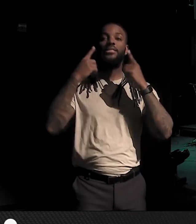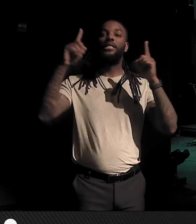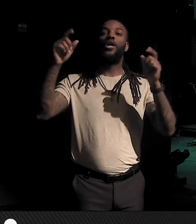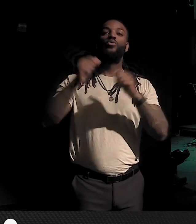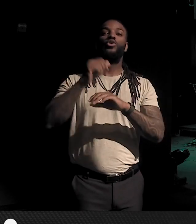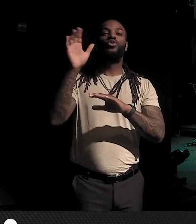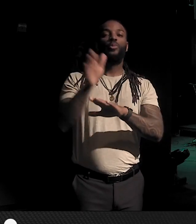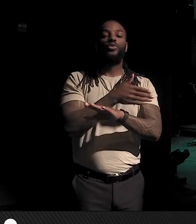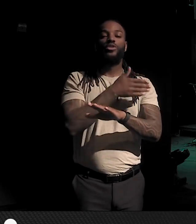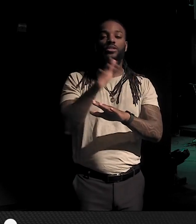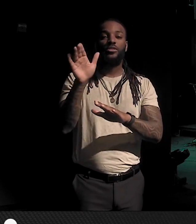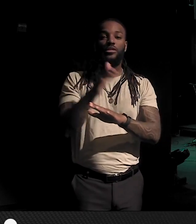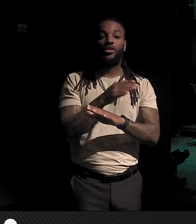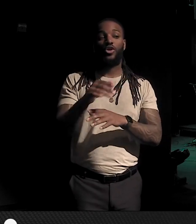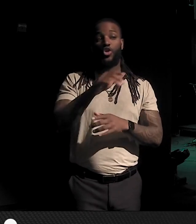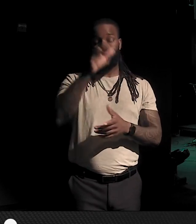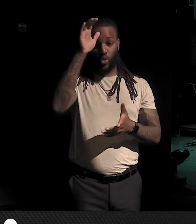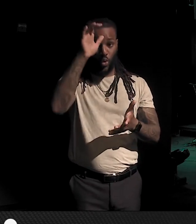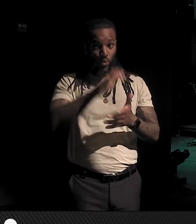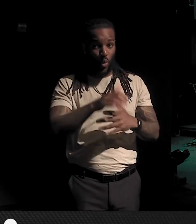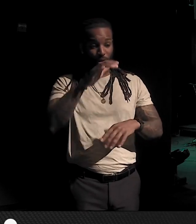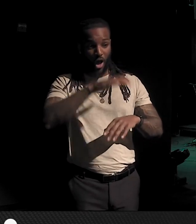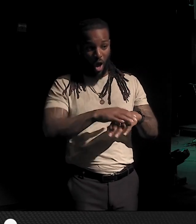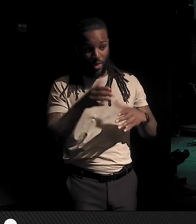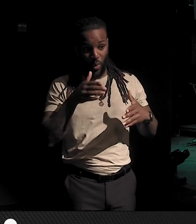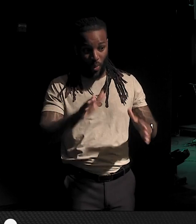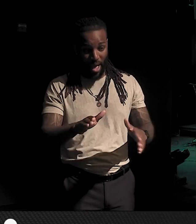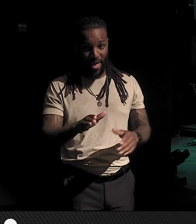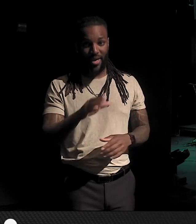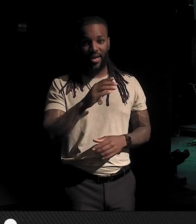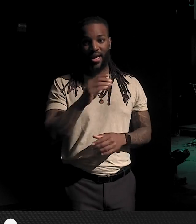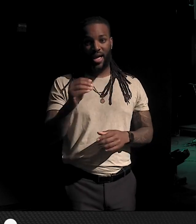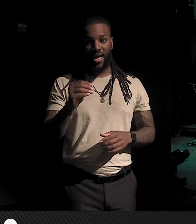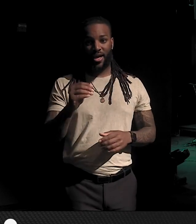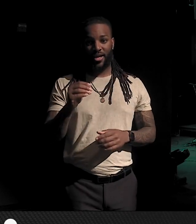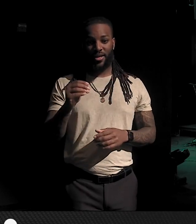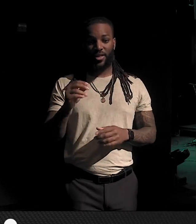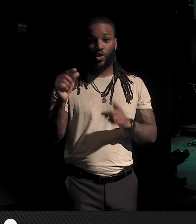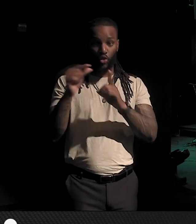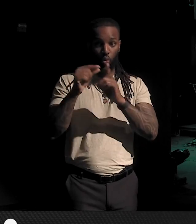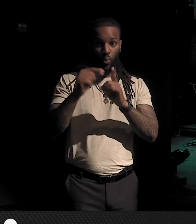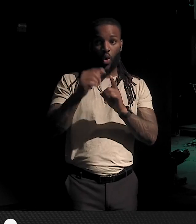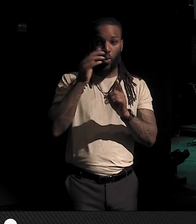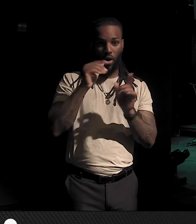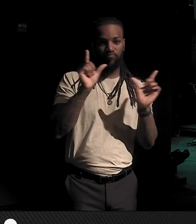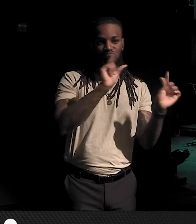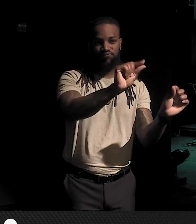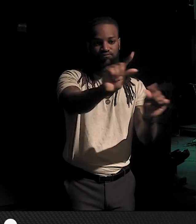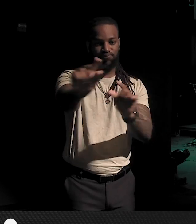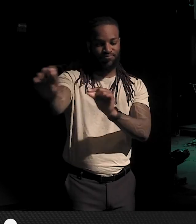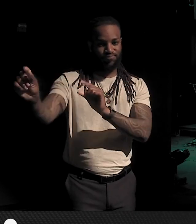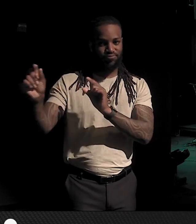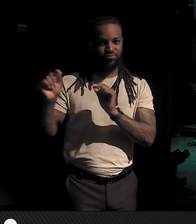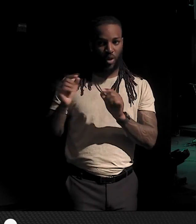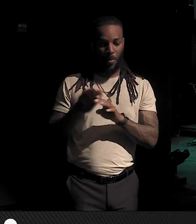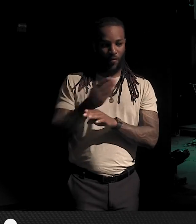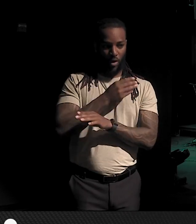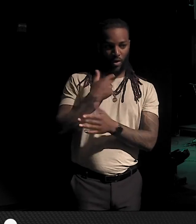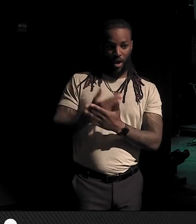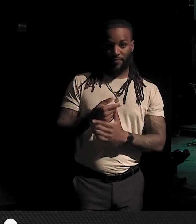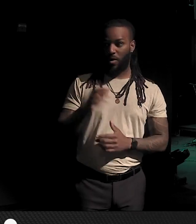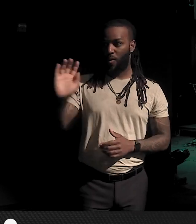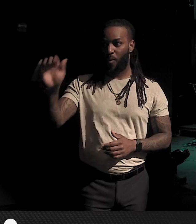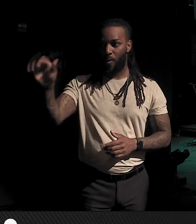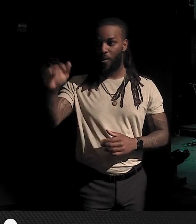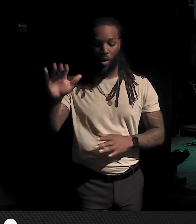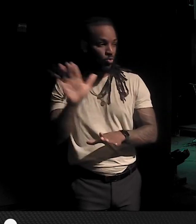musical instruments, the groom is on his way, and that the word would get out before we even got there, that the music is